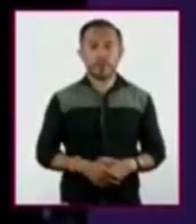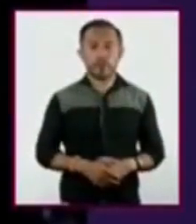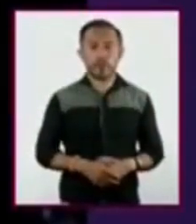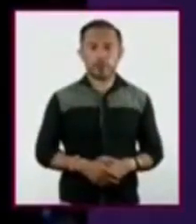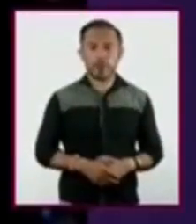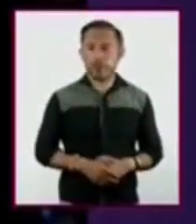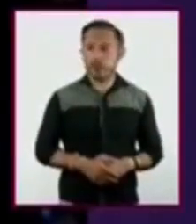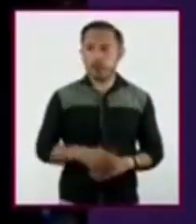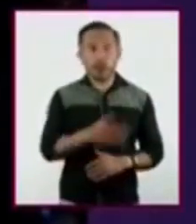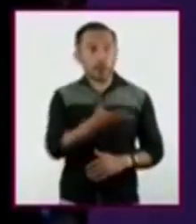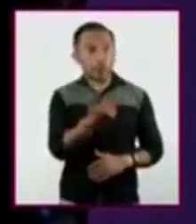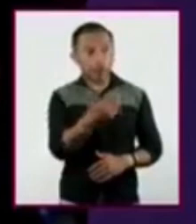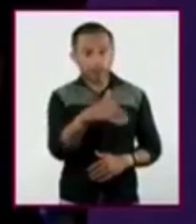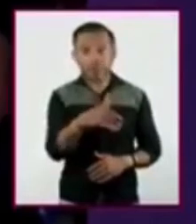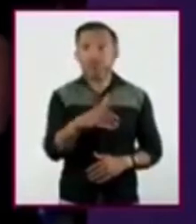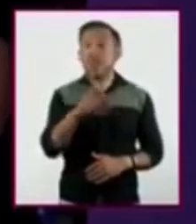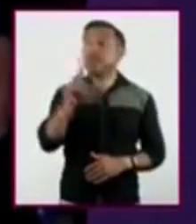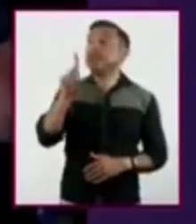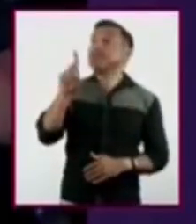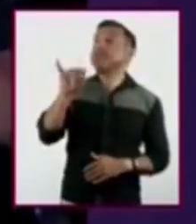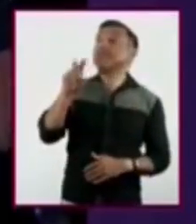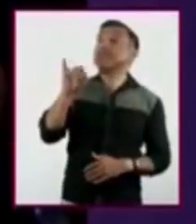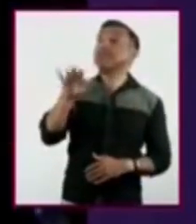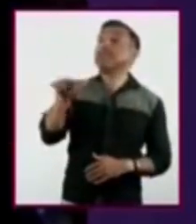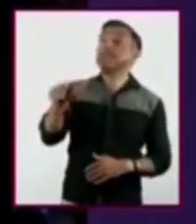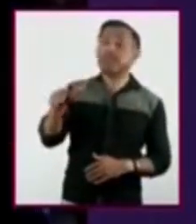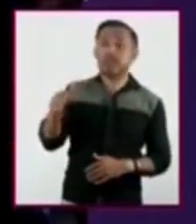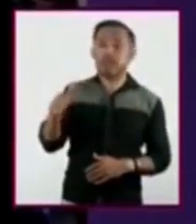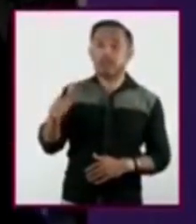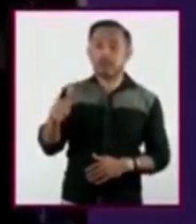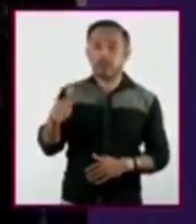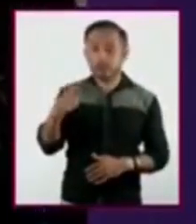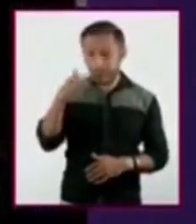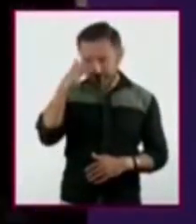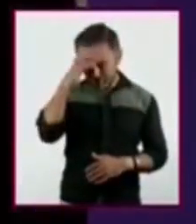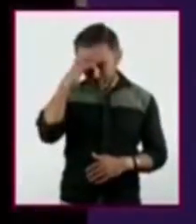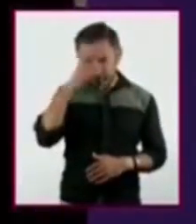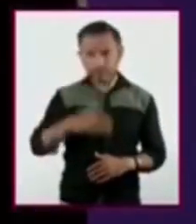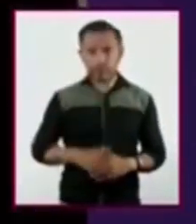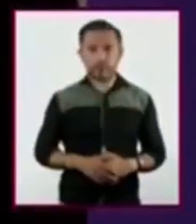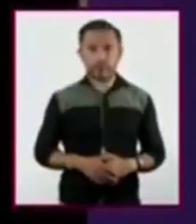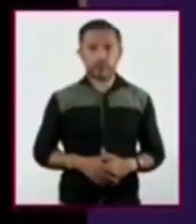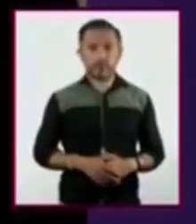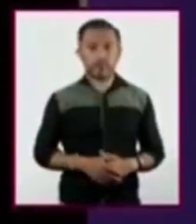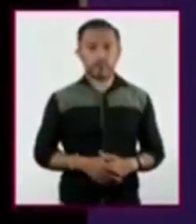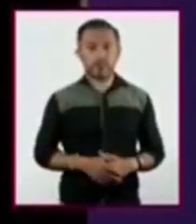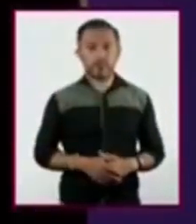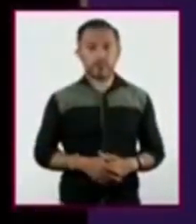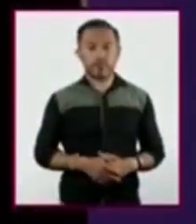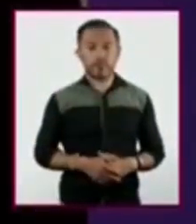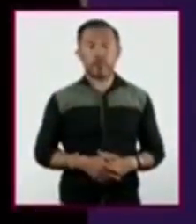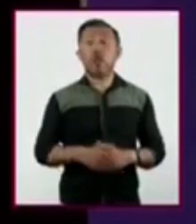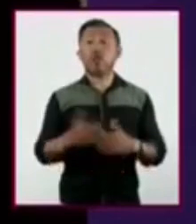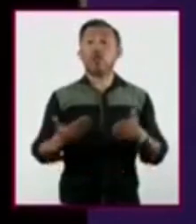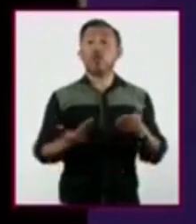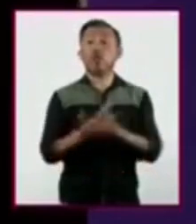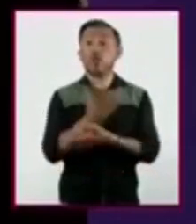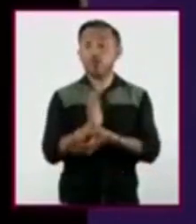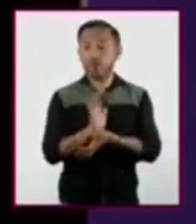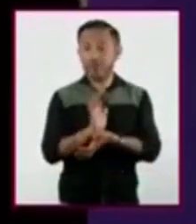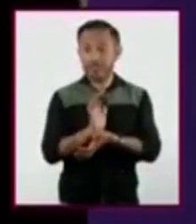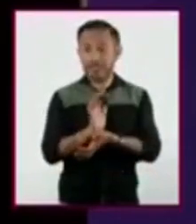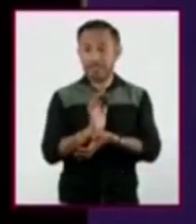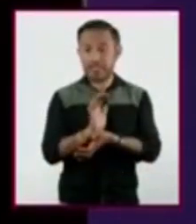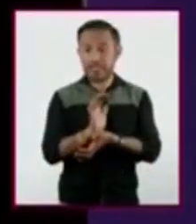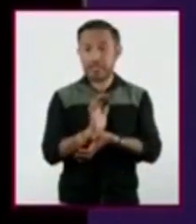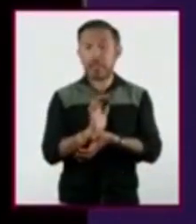Come back here. Dizzy! Come back in here. A new movie, The Story